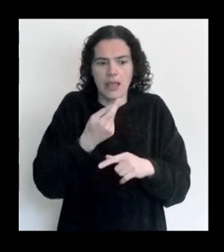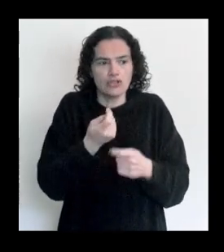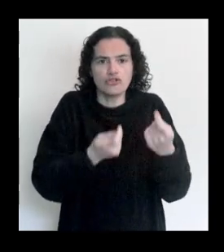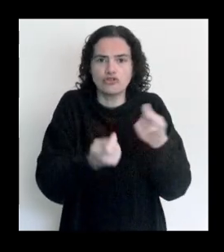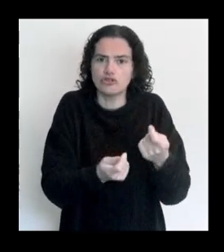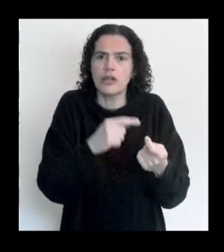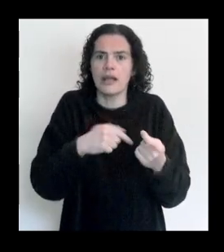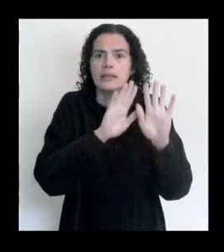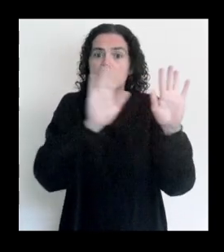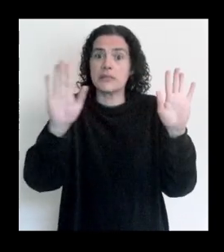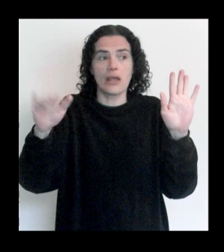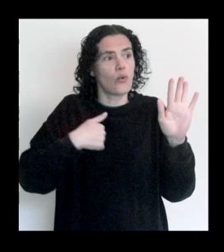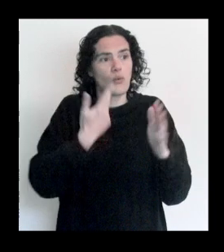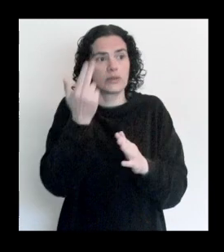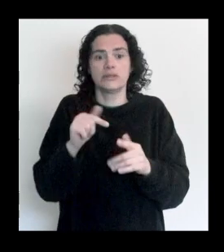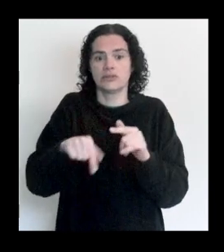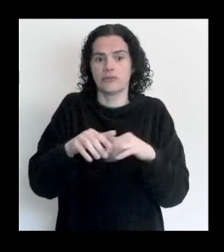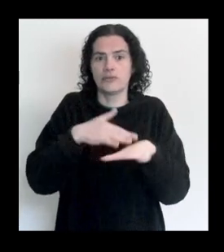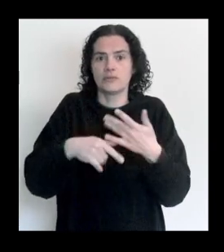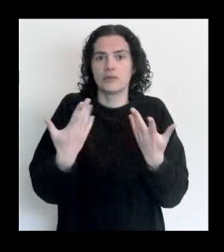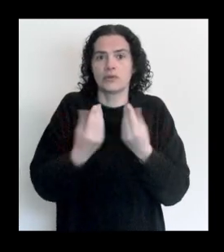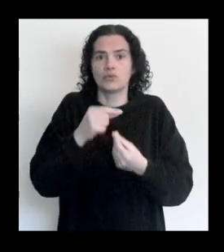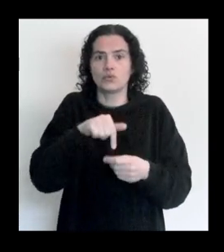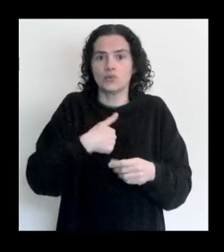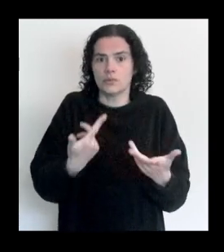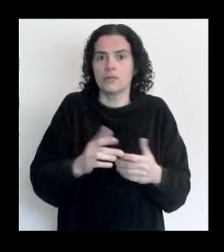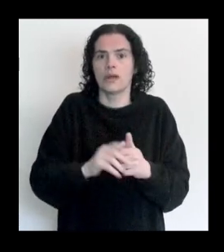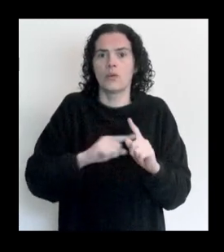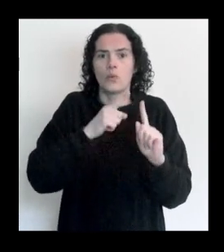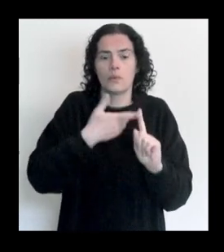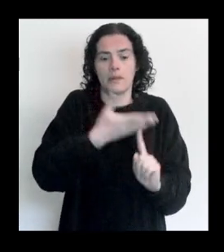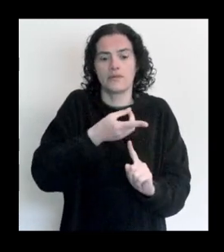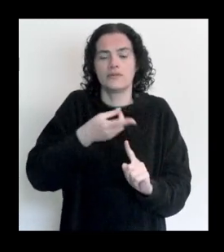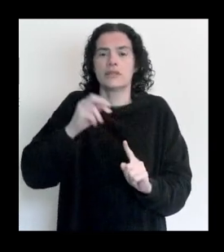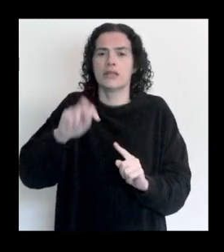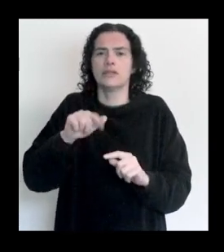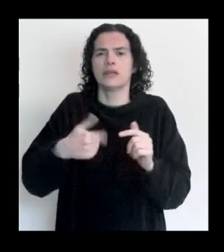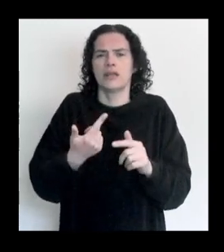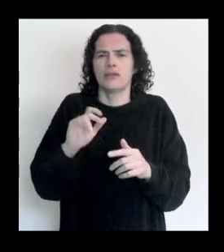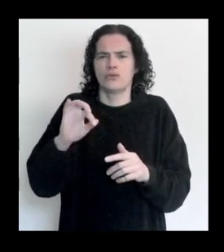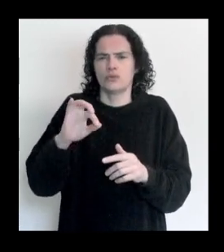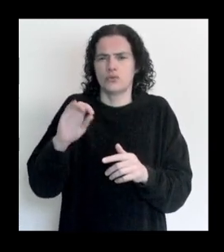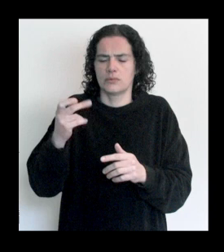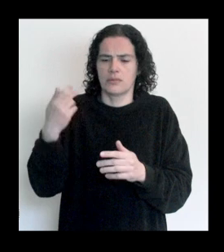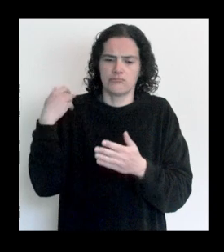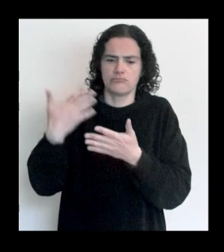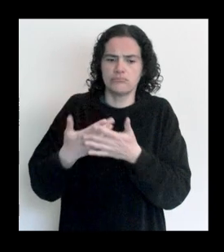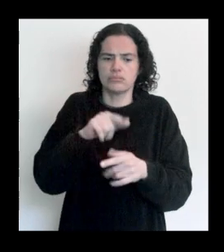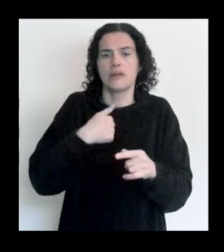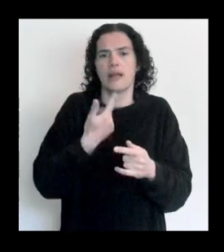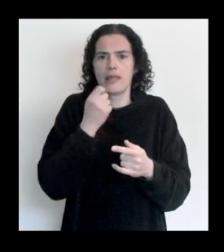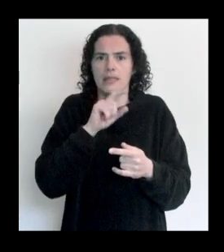And that's an exhibition where artists, we developed it with Boltanski and Lavier in 1993, where artists over the last 28 years have